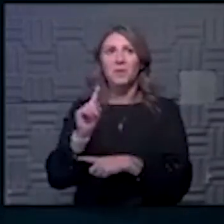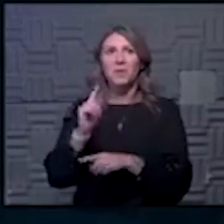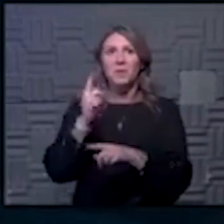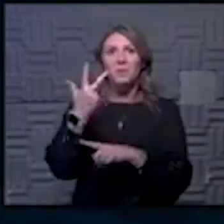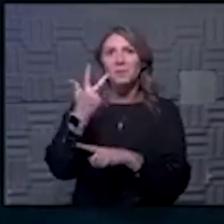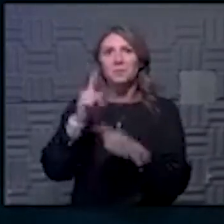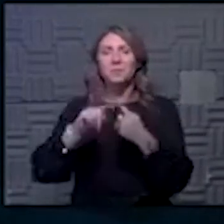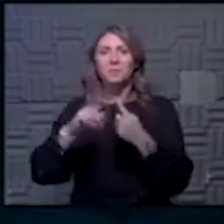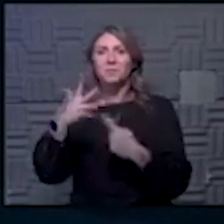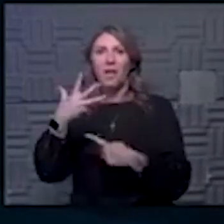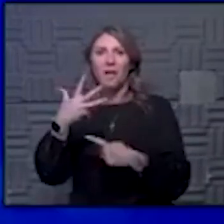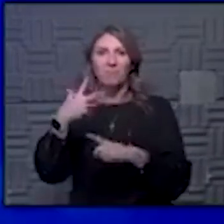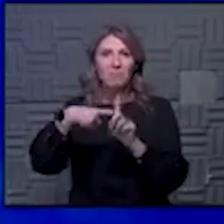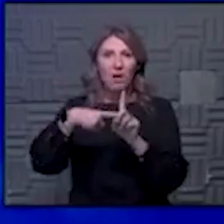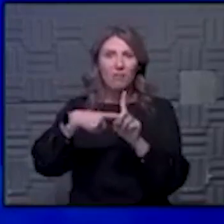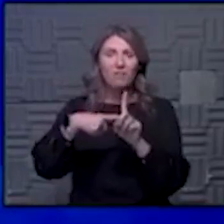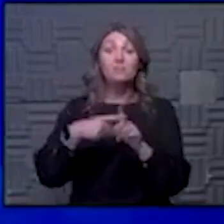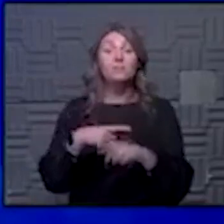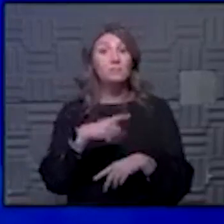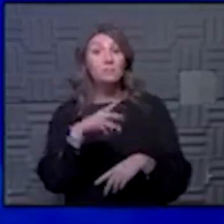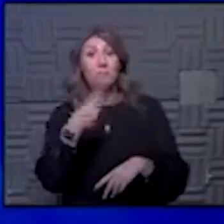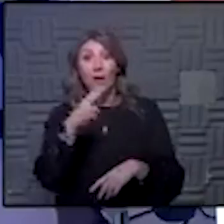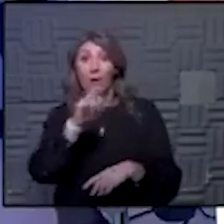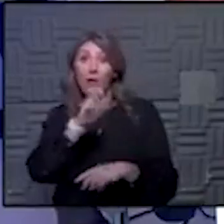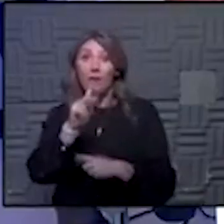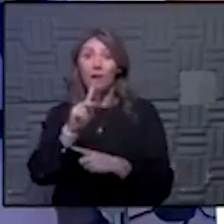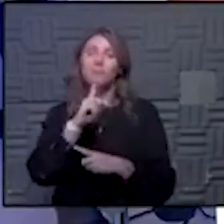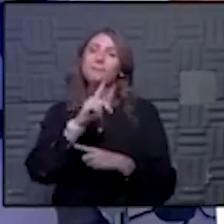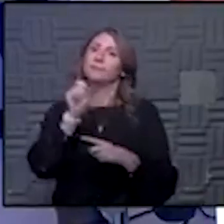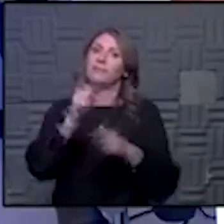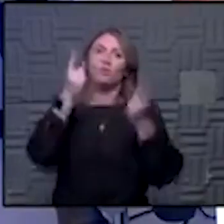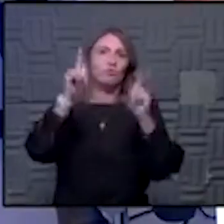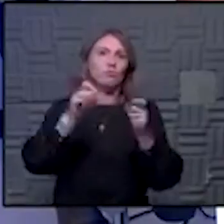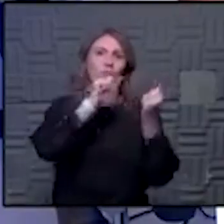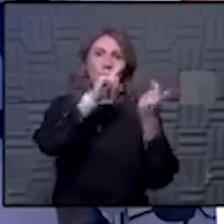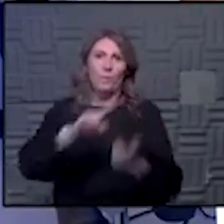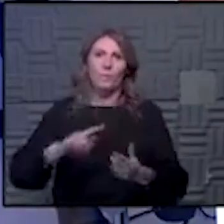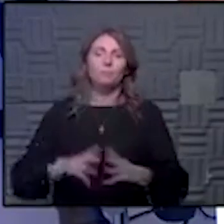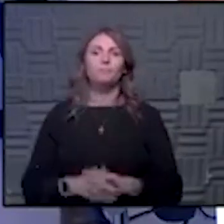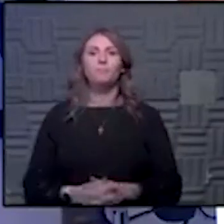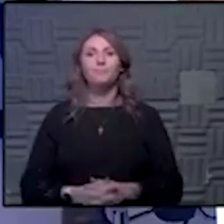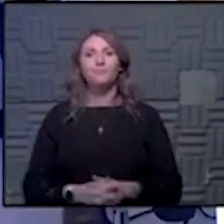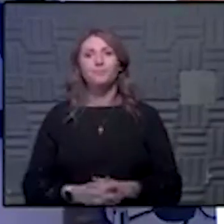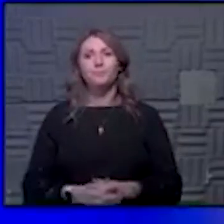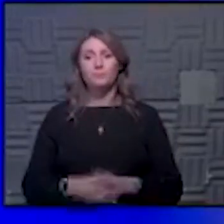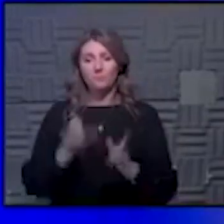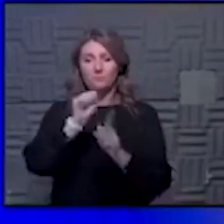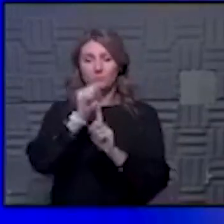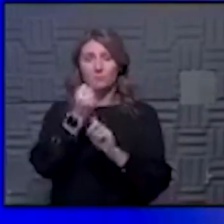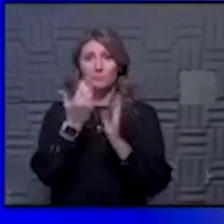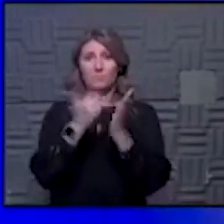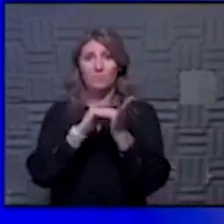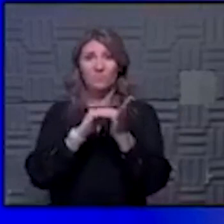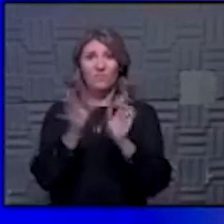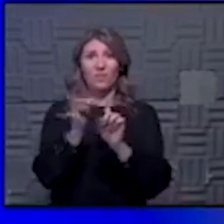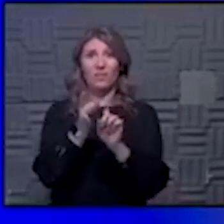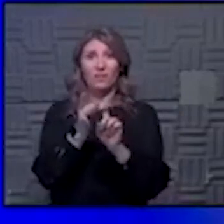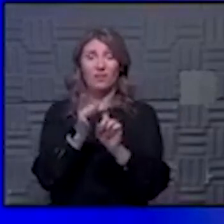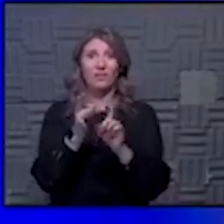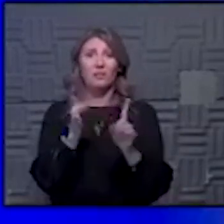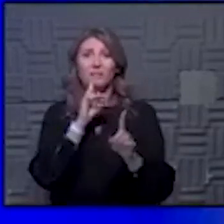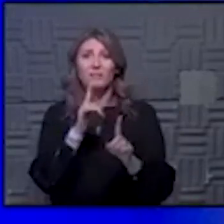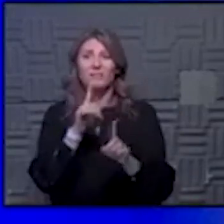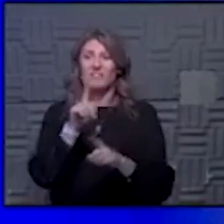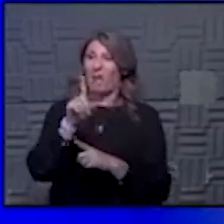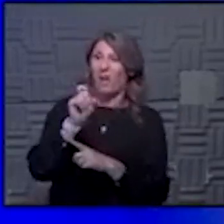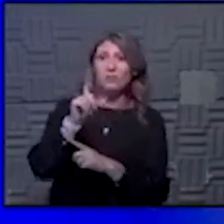sure. Hawk, anything? Yeah, no, I agree with all that, absolutely. The case of reinfection, we don't know. Is it